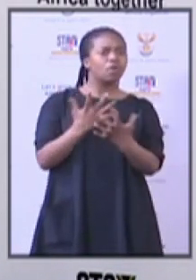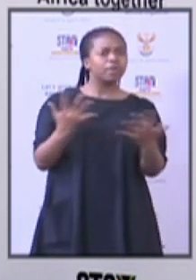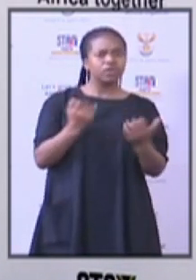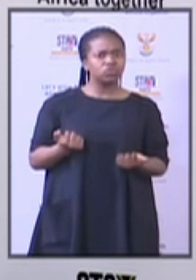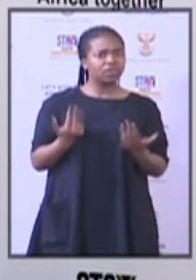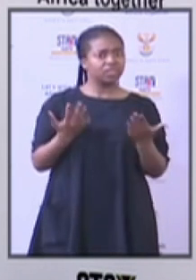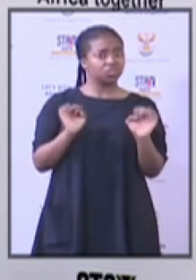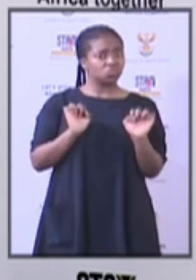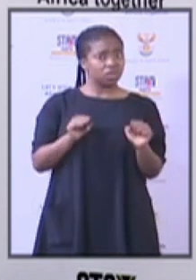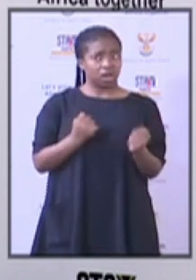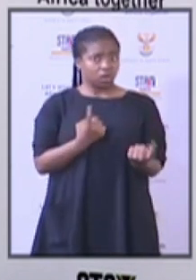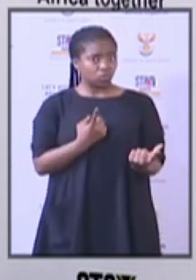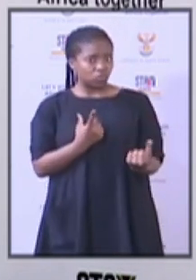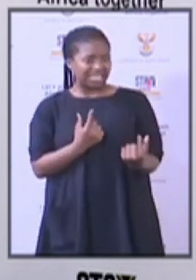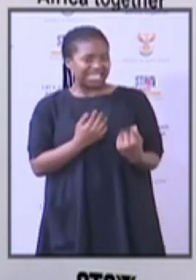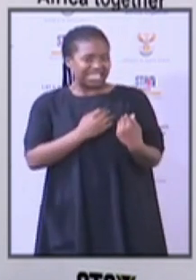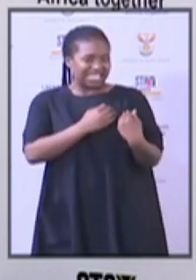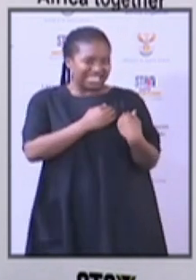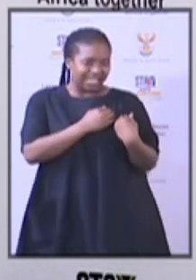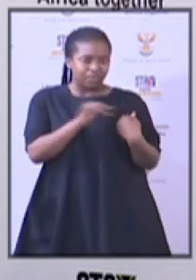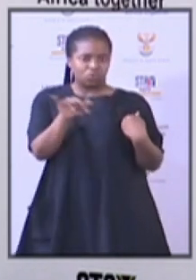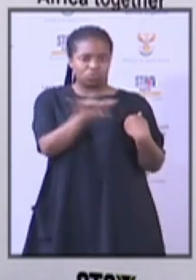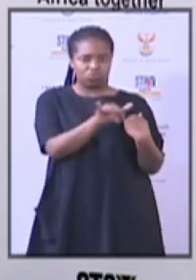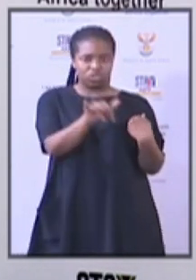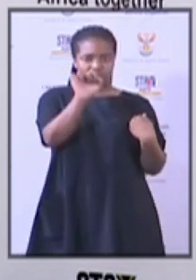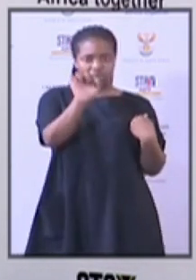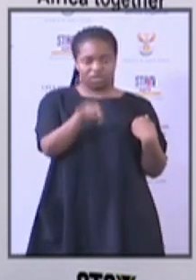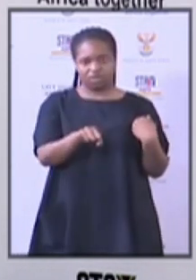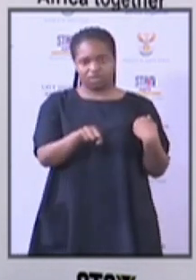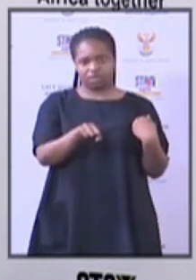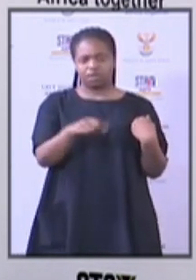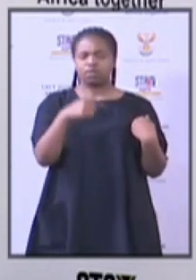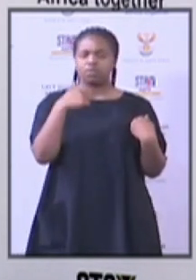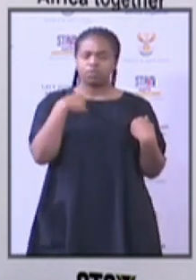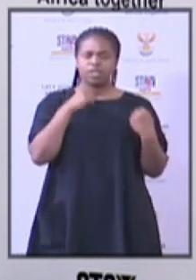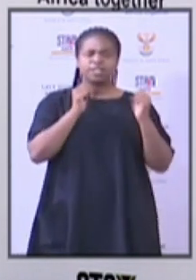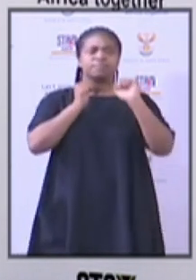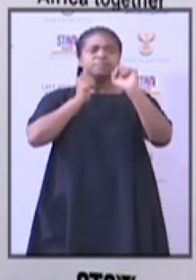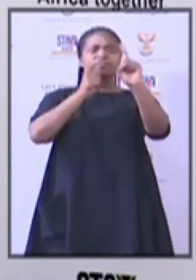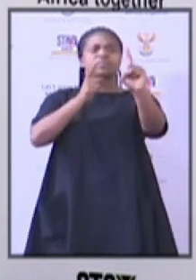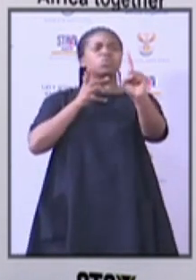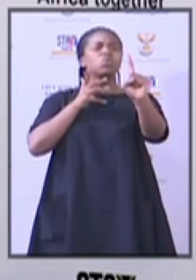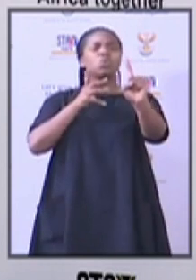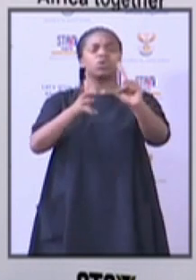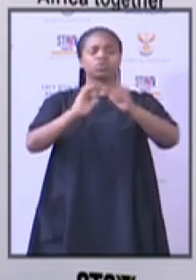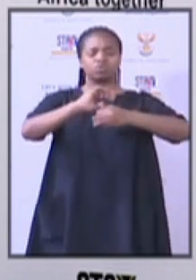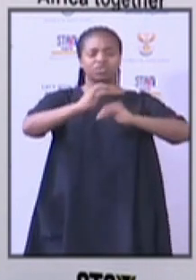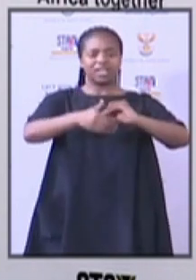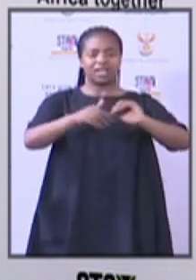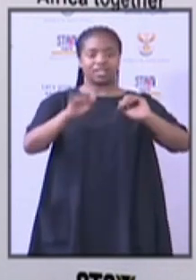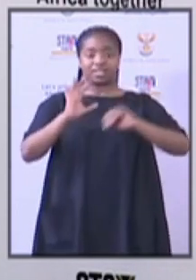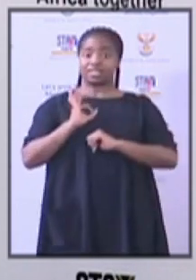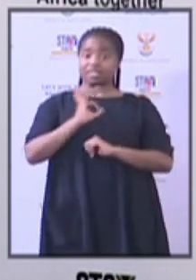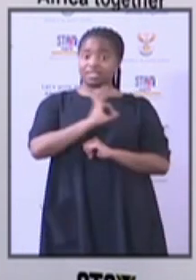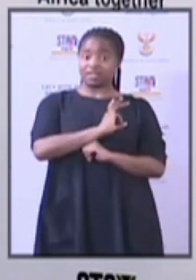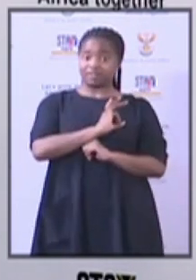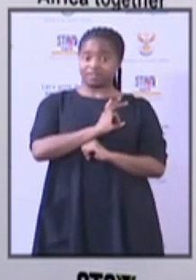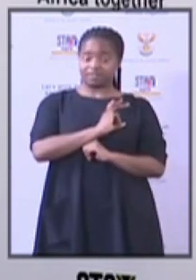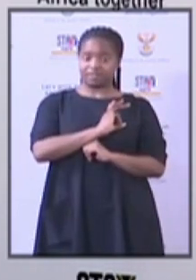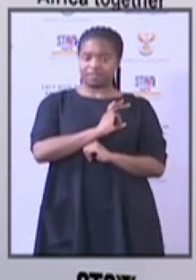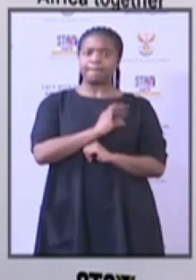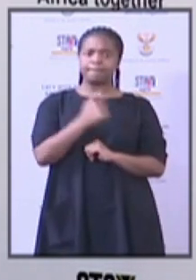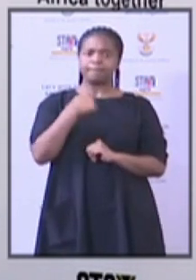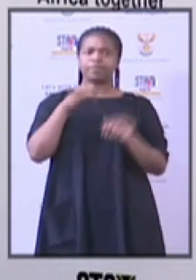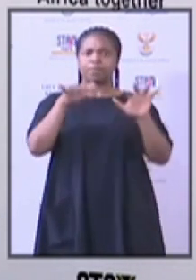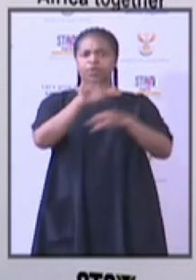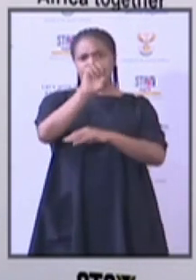services we can offer safely. At all times, we aim to protect the lives of our employees and